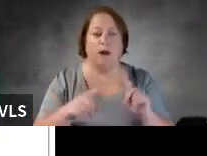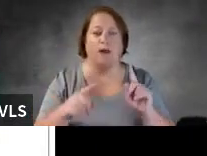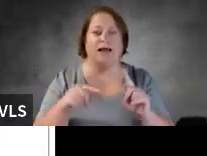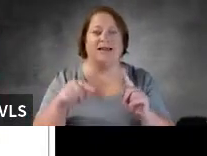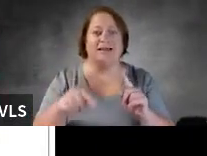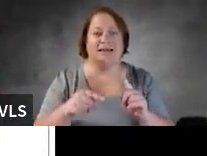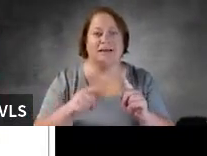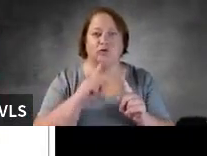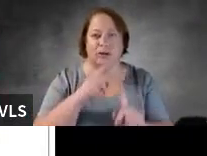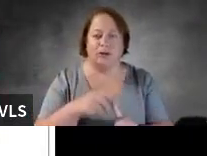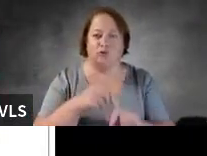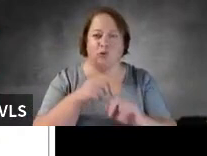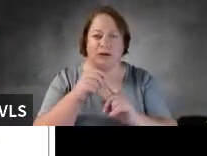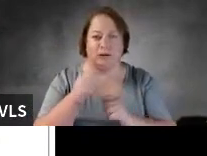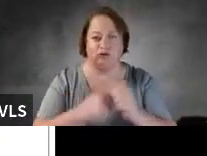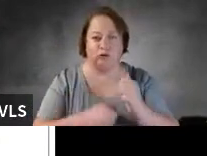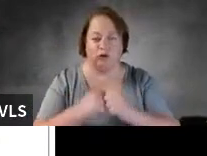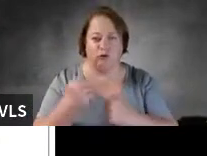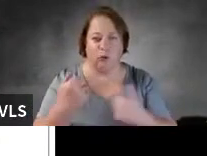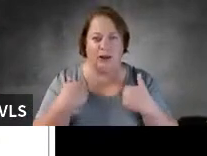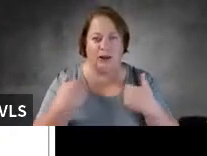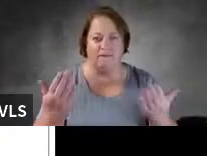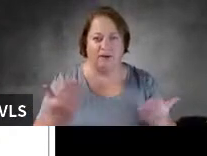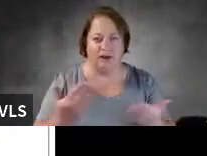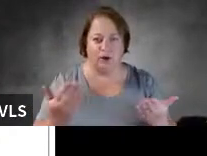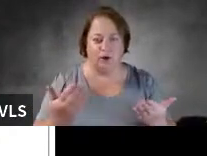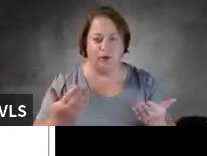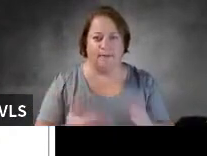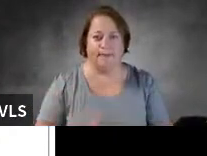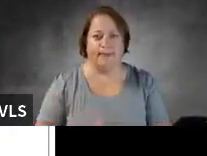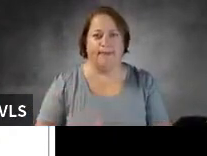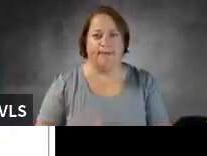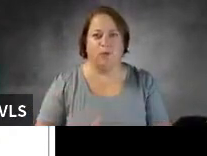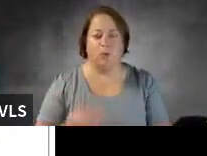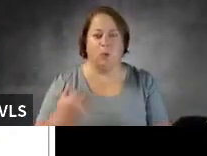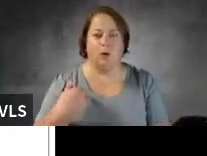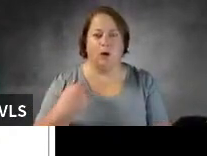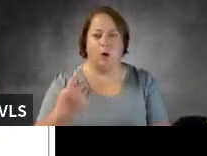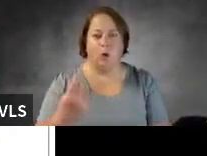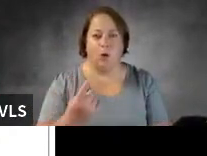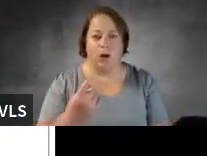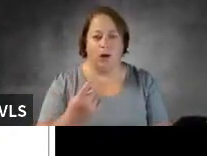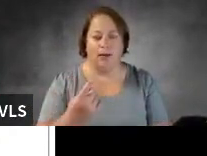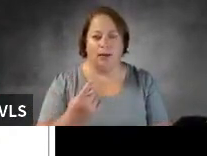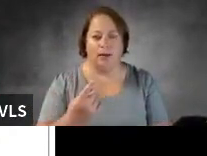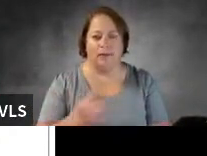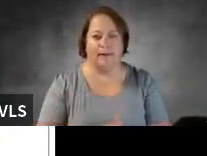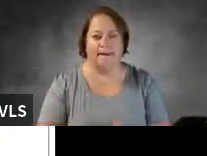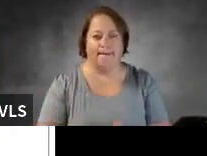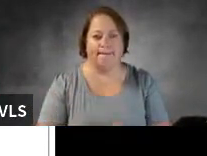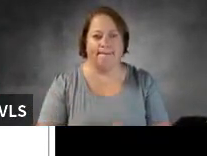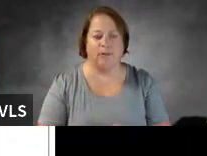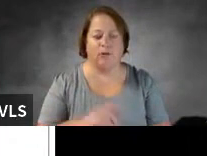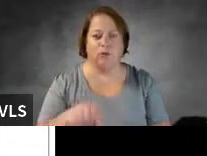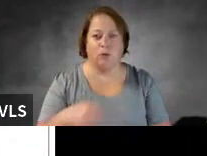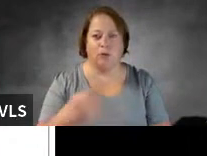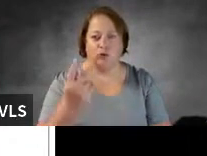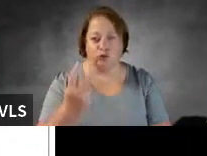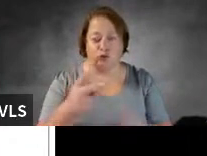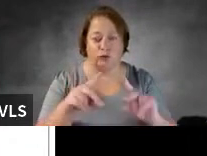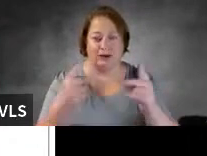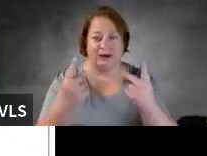is a very unique structure that we have here. We are one of two of districts that